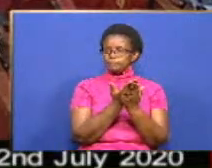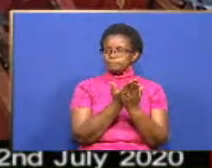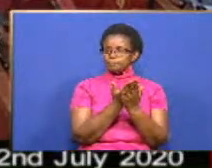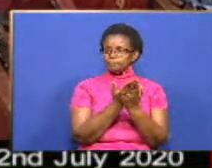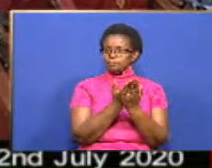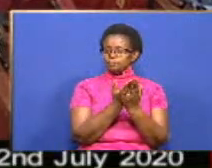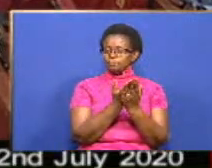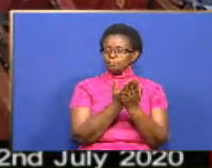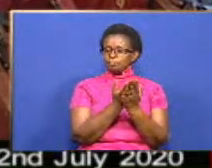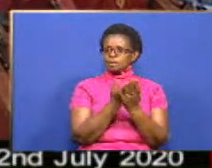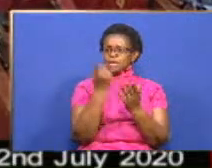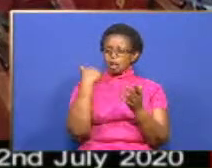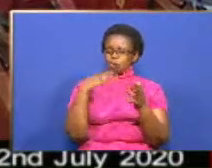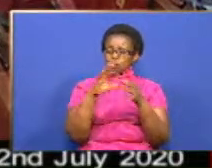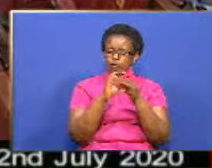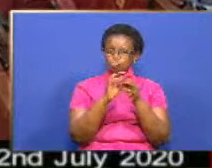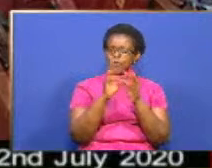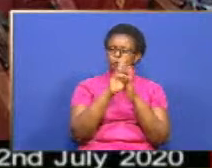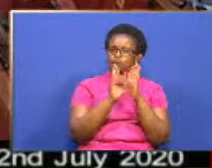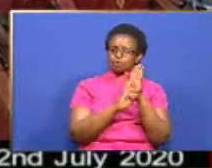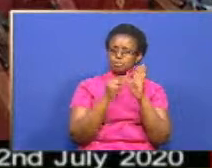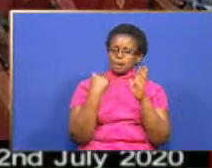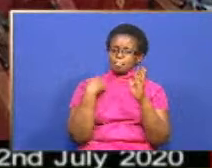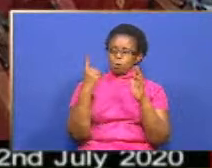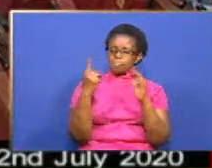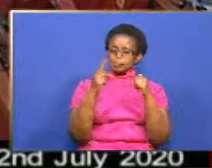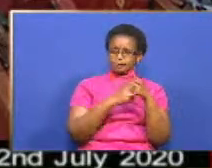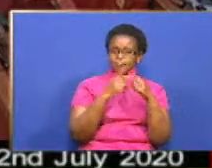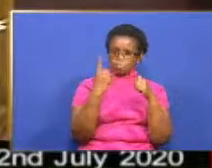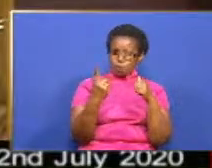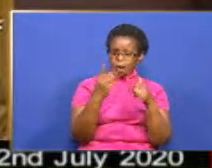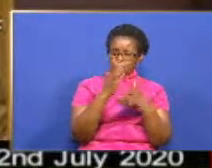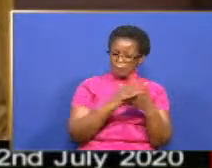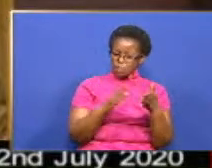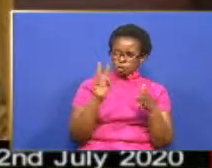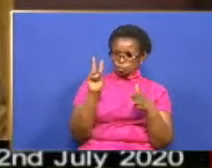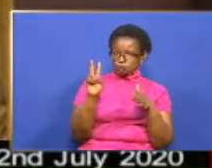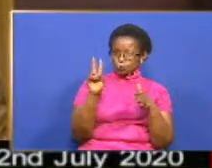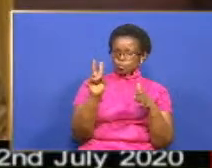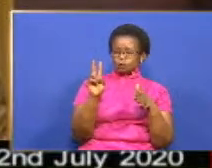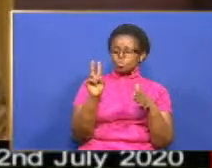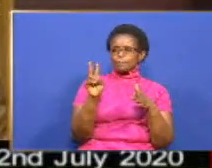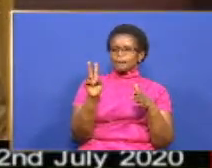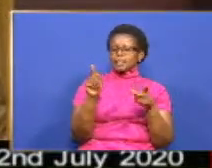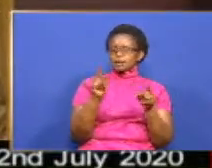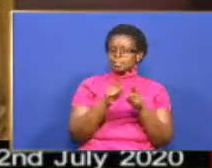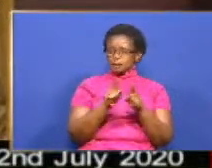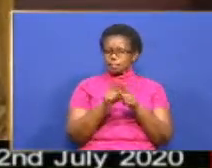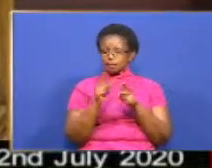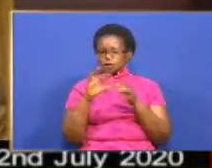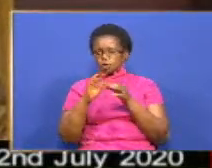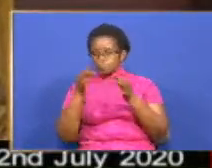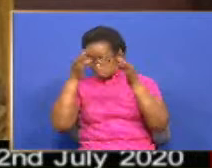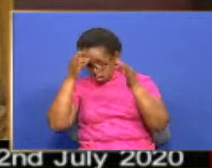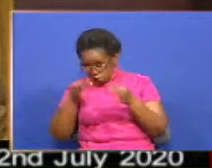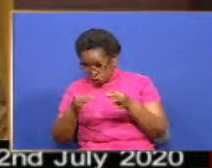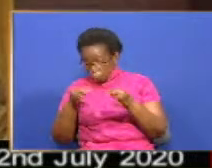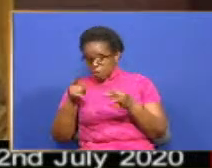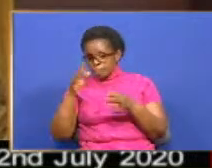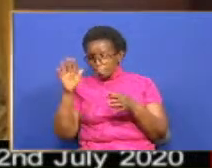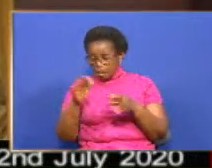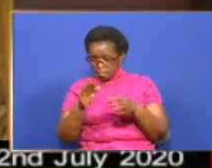which is that pursuant to provision of standing under 171, subsection 2, and further to the resolution of this House